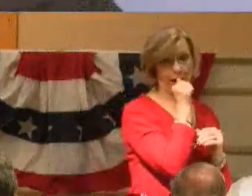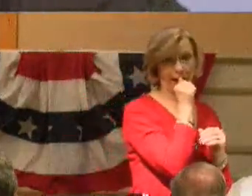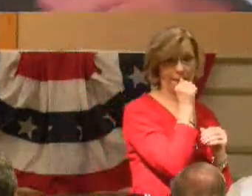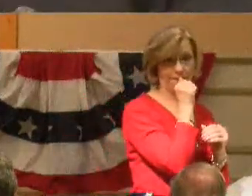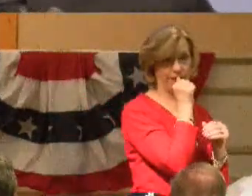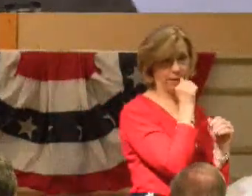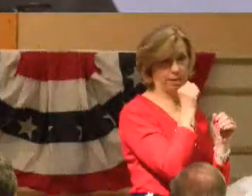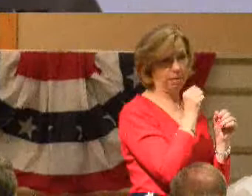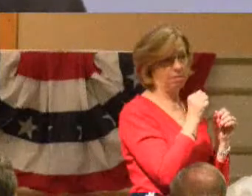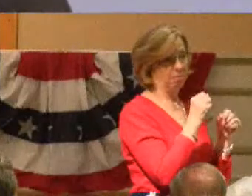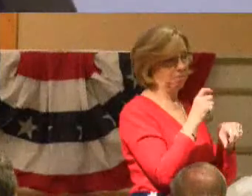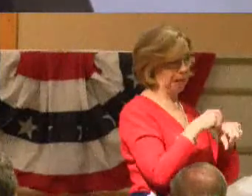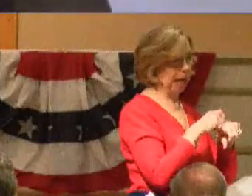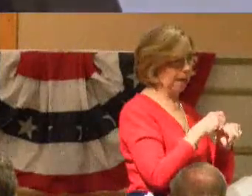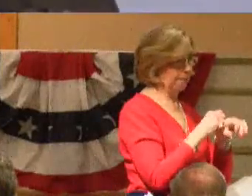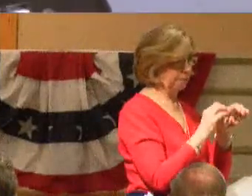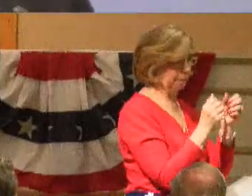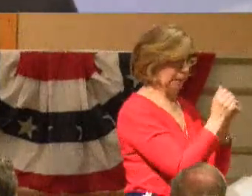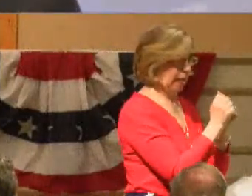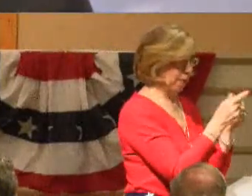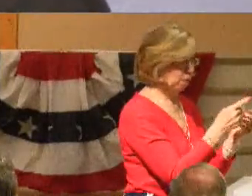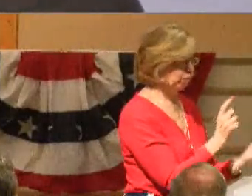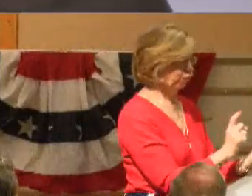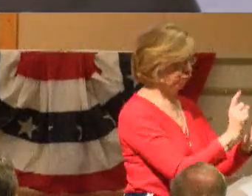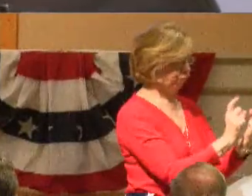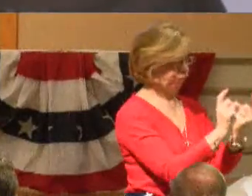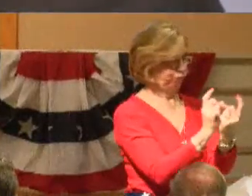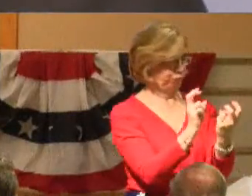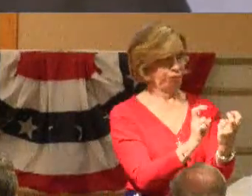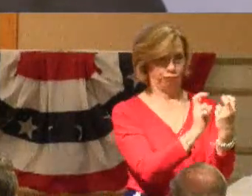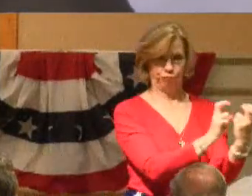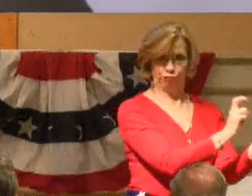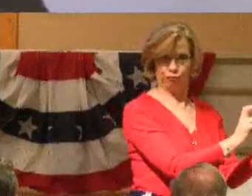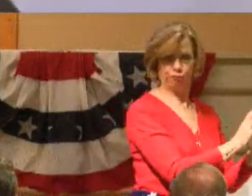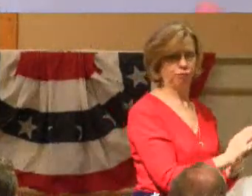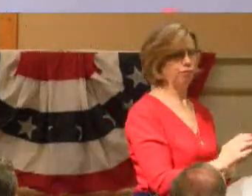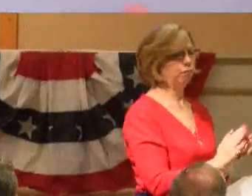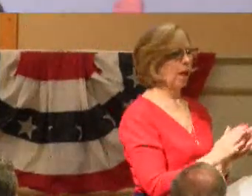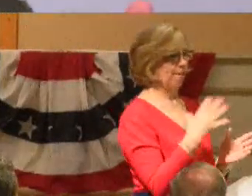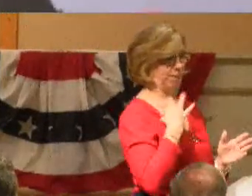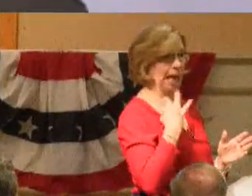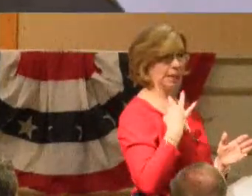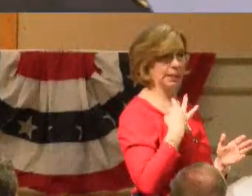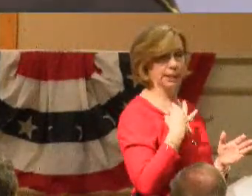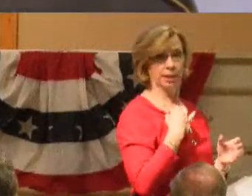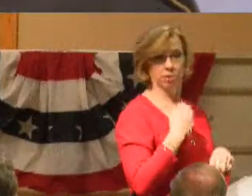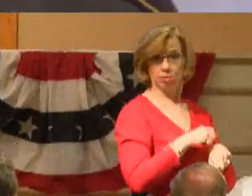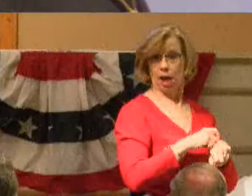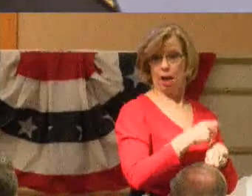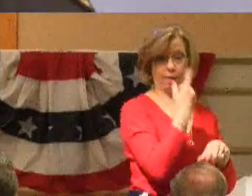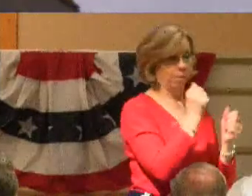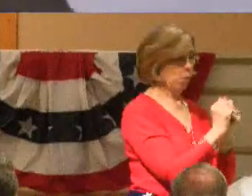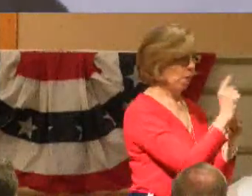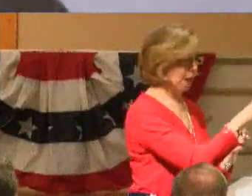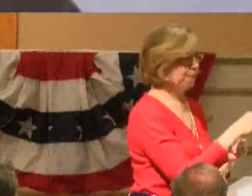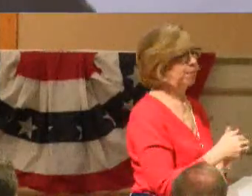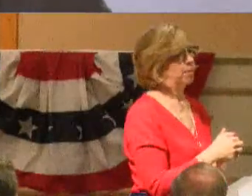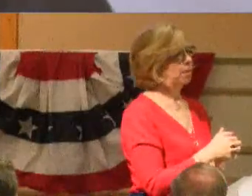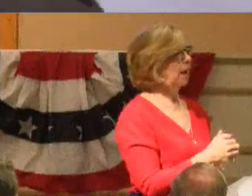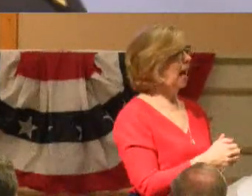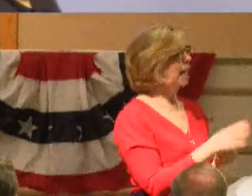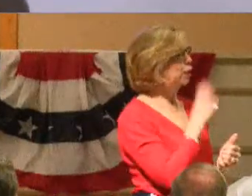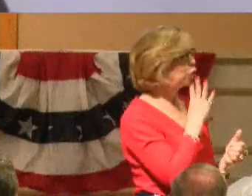can talk about whatever we want. They're all volunteer sessions. And so if they don't want to come, they don't have to. This enables me to